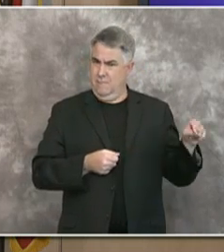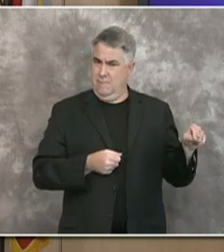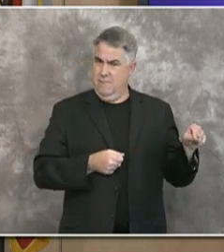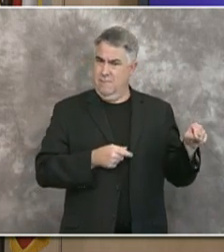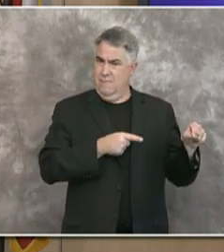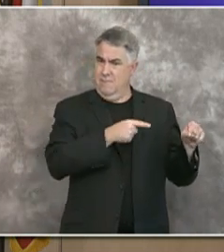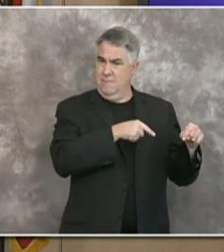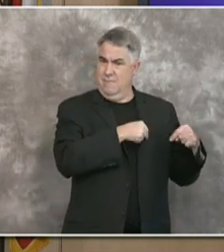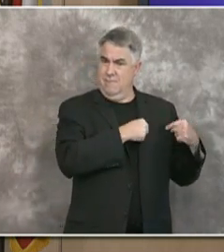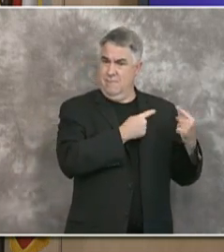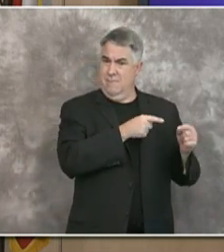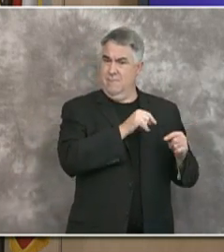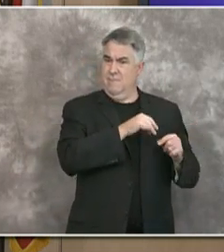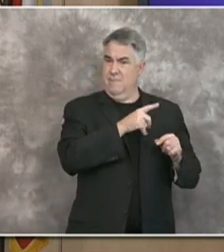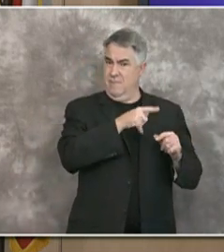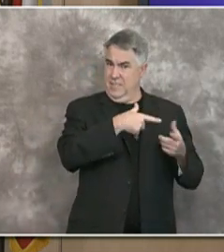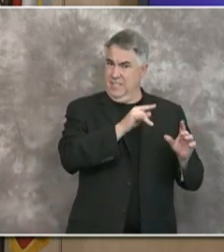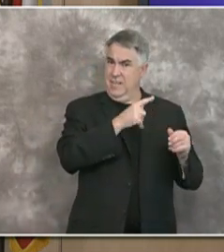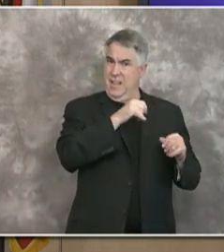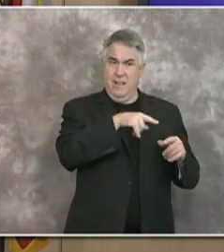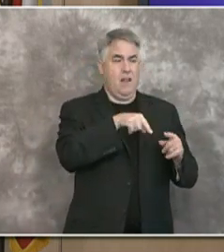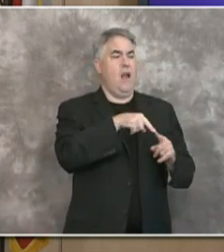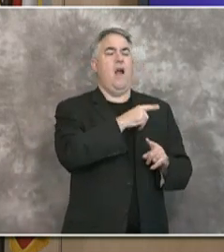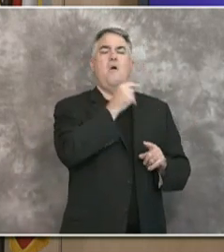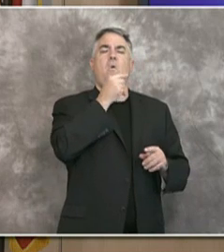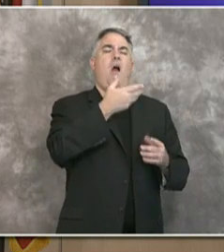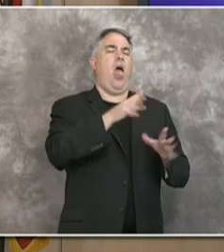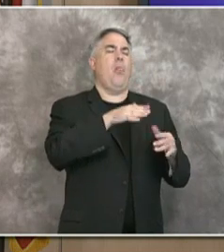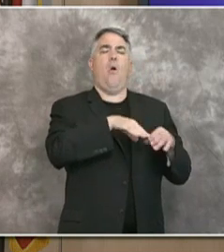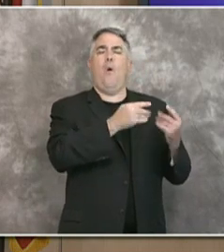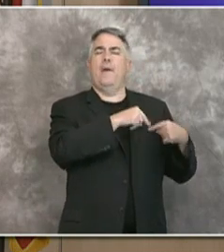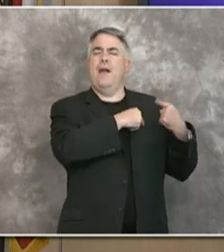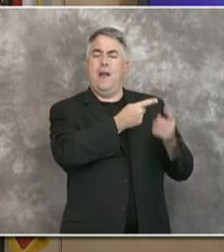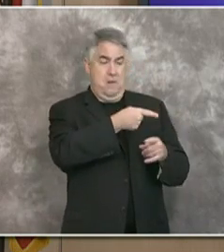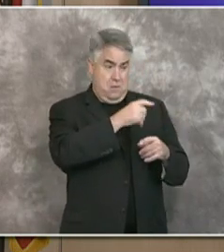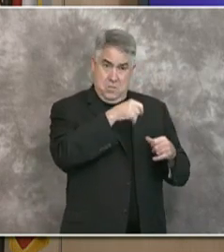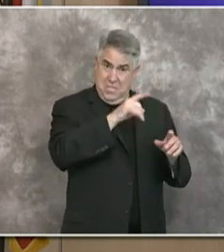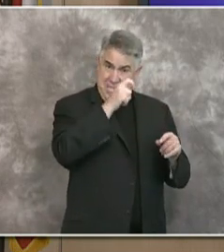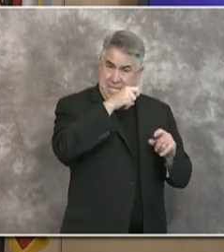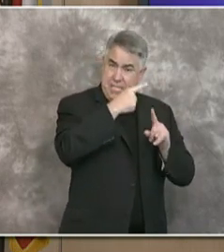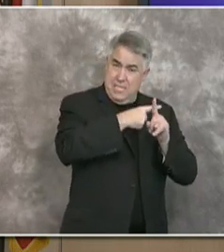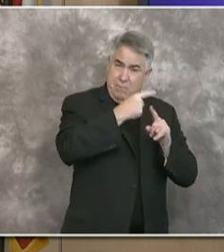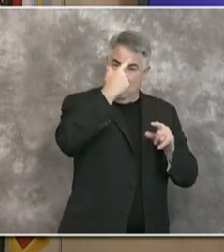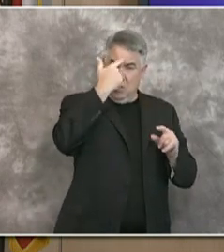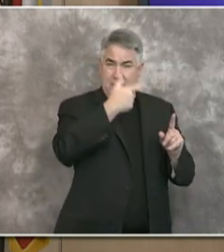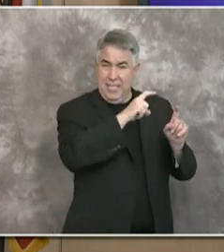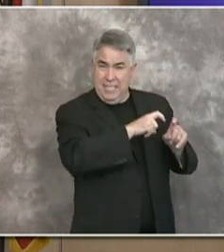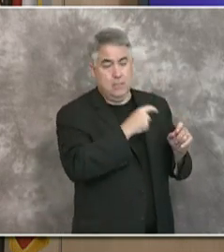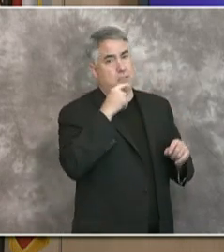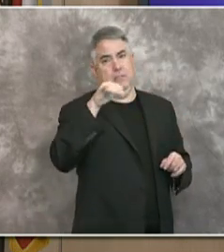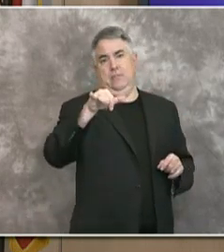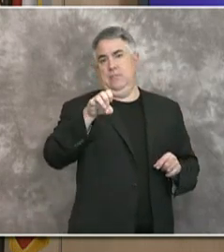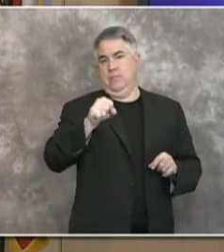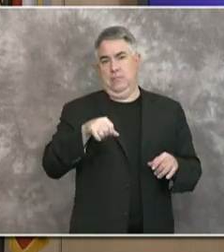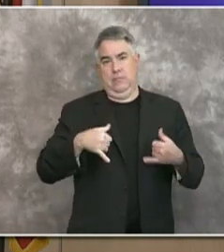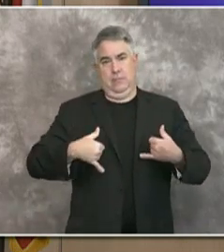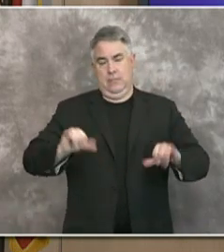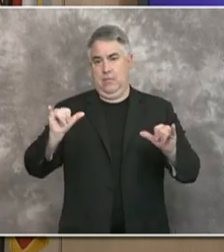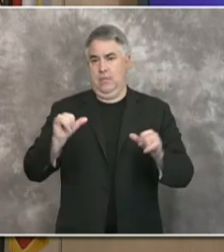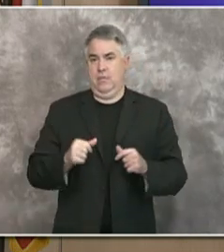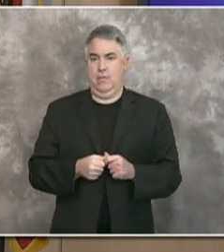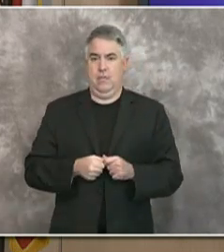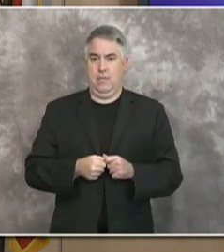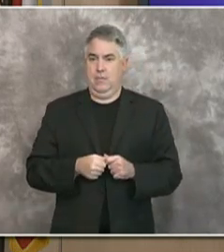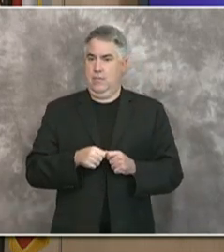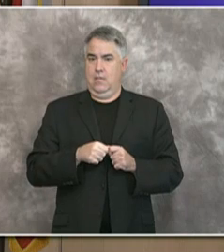do. Every business that is open today, whether you are an essential business that have been open throughout the duration of this, or you're one of the new